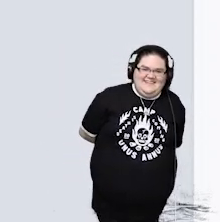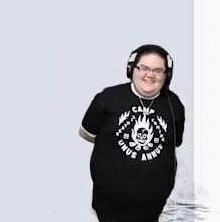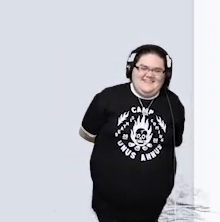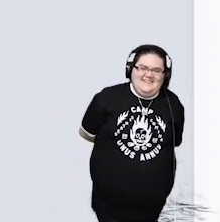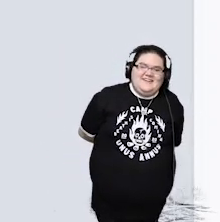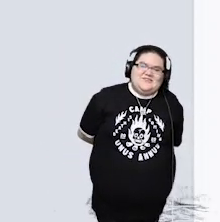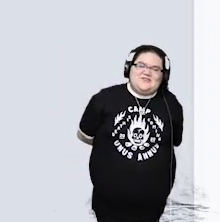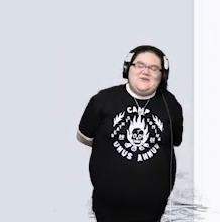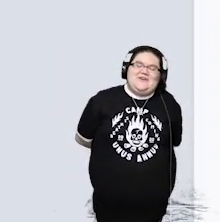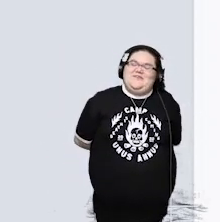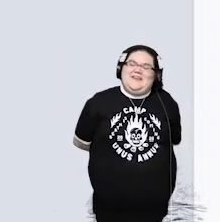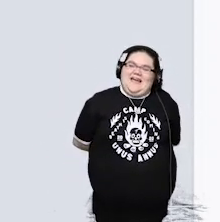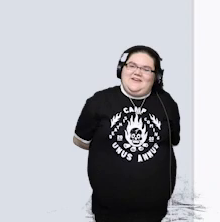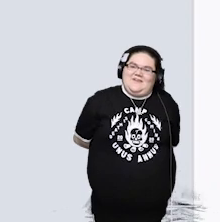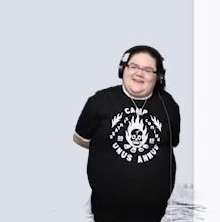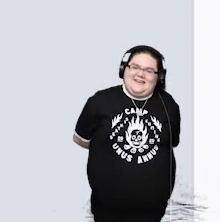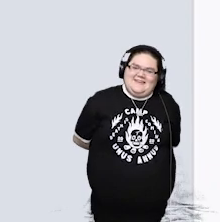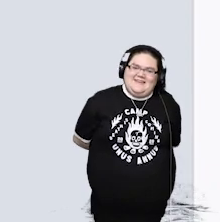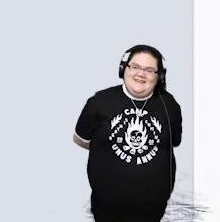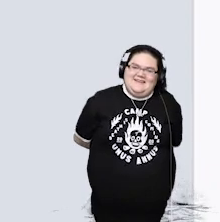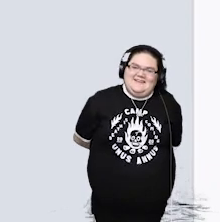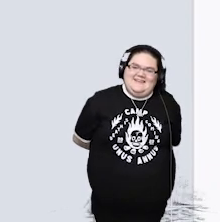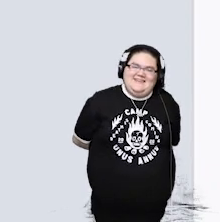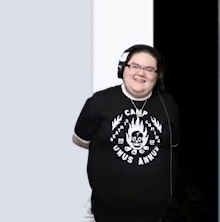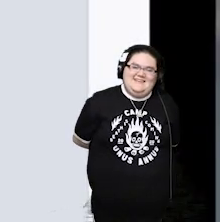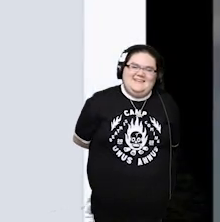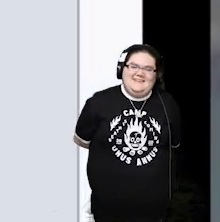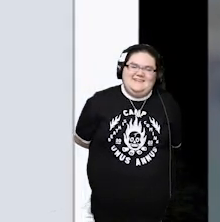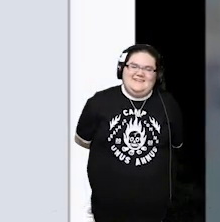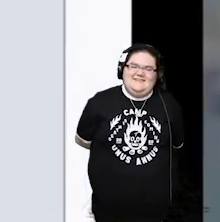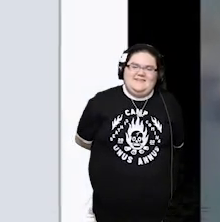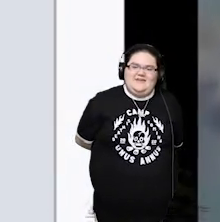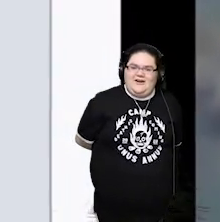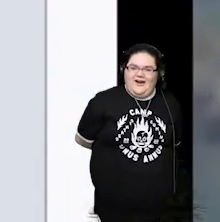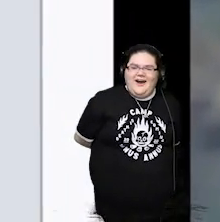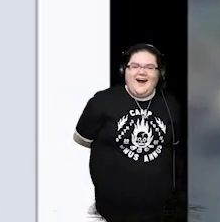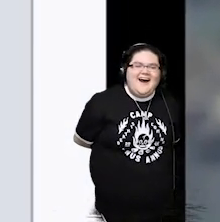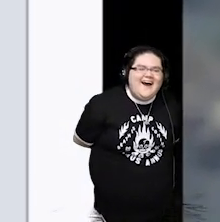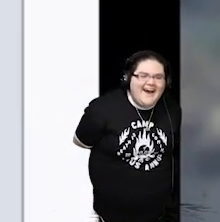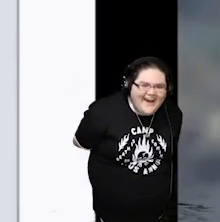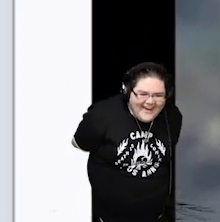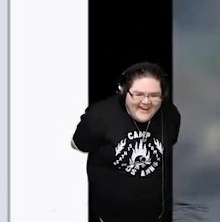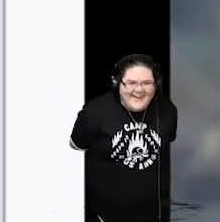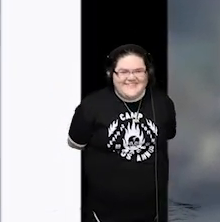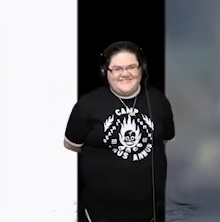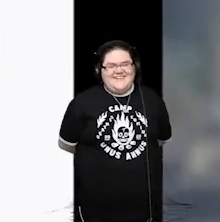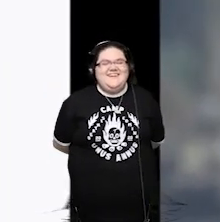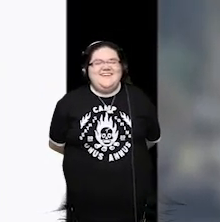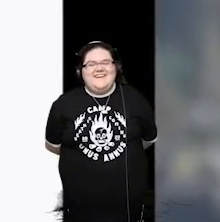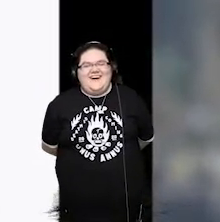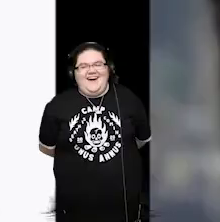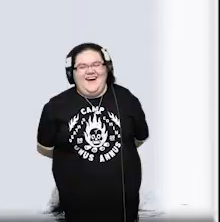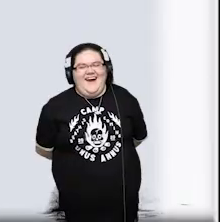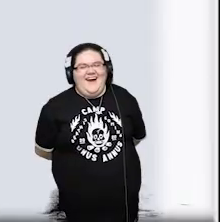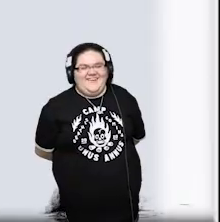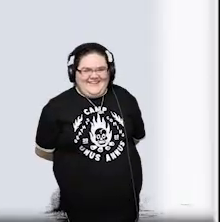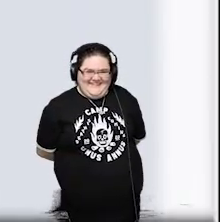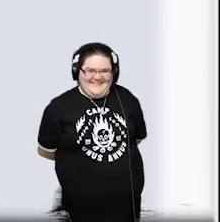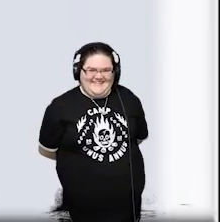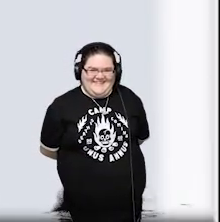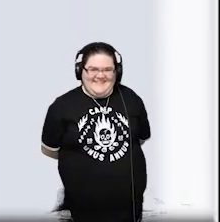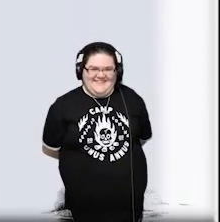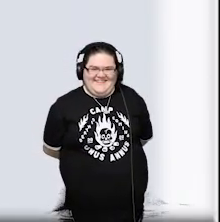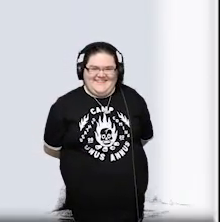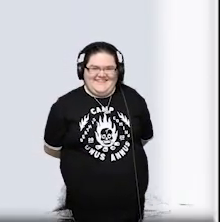let me do it to him. I'll be honest. True, he would. Now, yeah, let him live. Let him live. Okay, here we go. Captain Vic Sparrow. Oh. I love Pirates of the Caribbean. Oh.